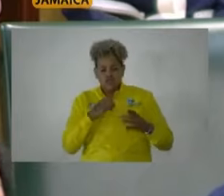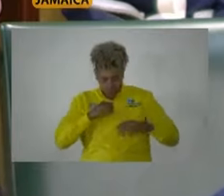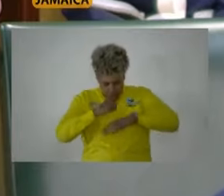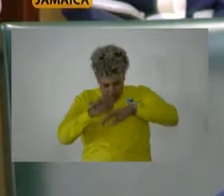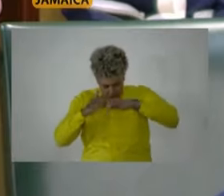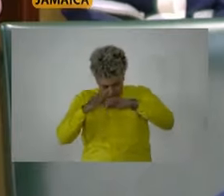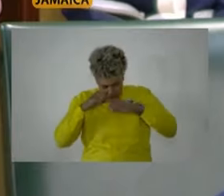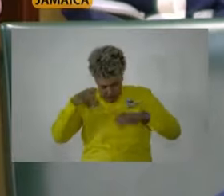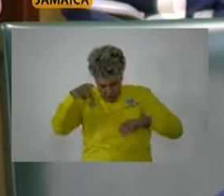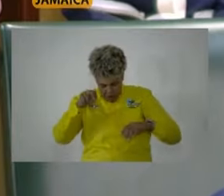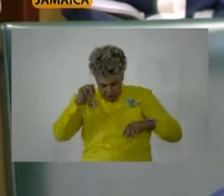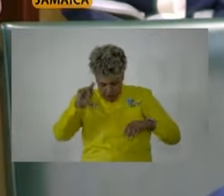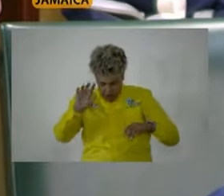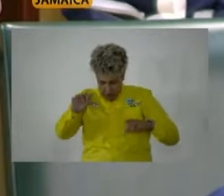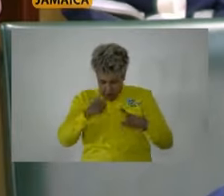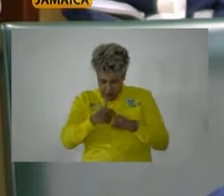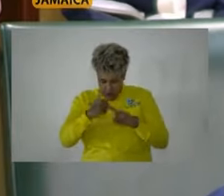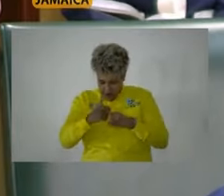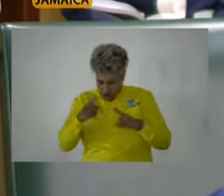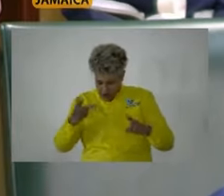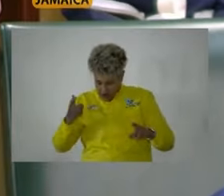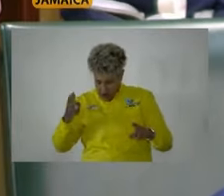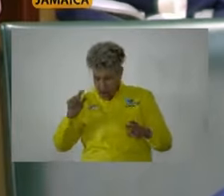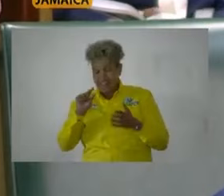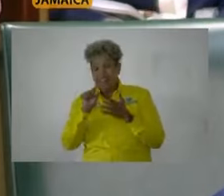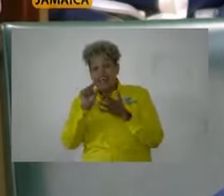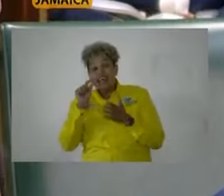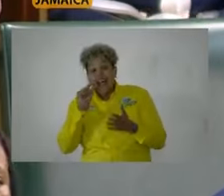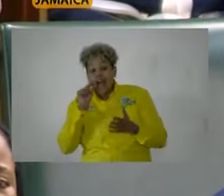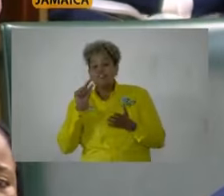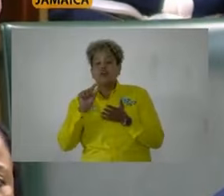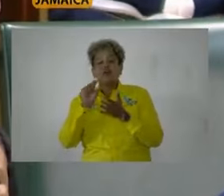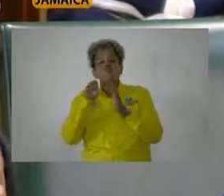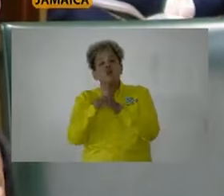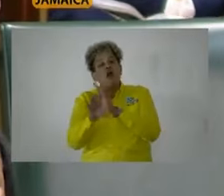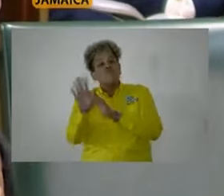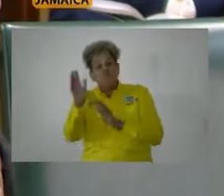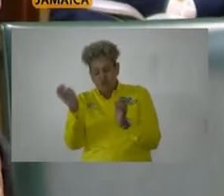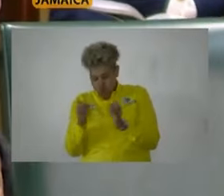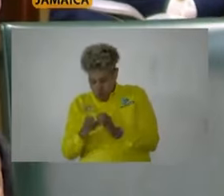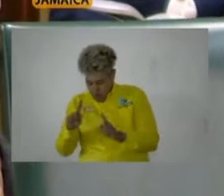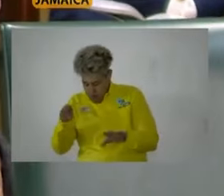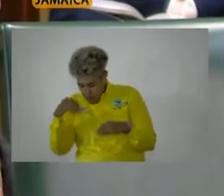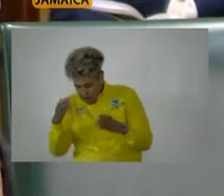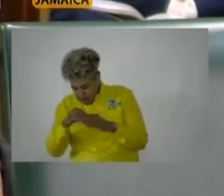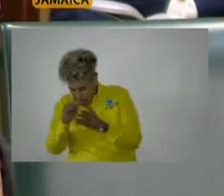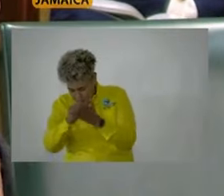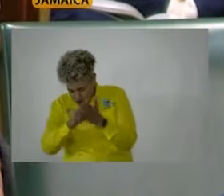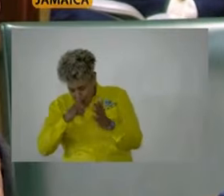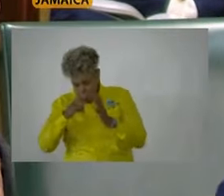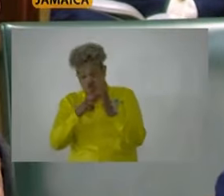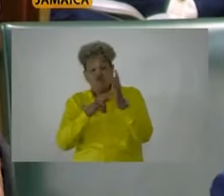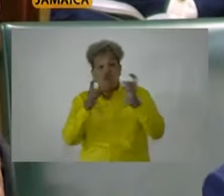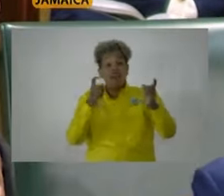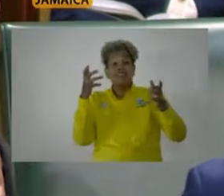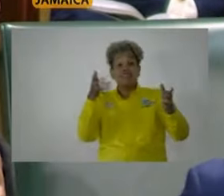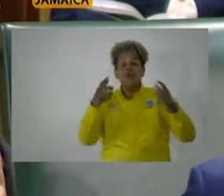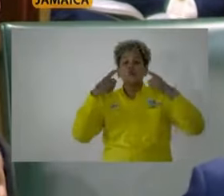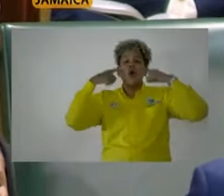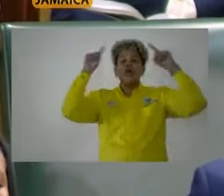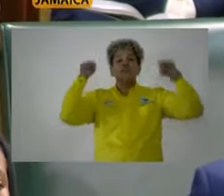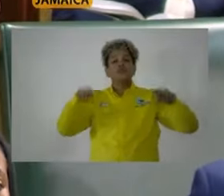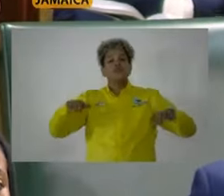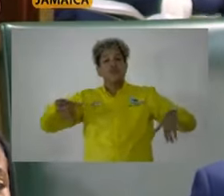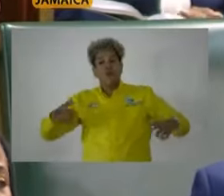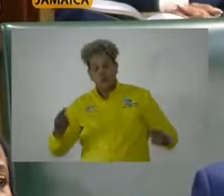of the PNP's 2015 decriminalisation of ganja. There are provisions in the law for regulations to be made to achieve that, and